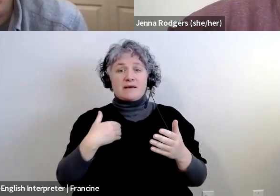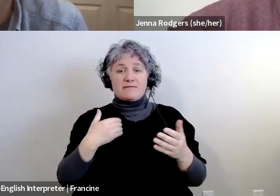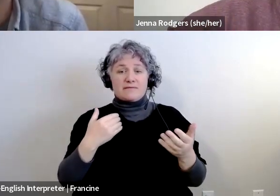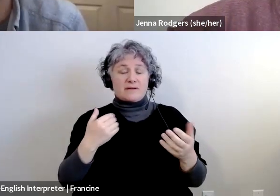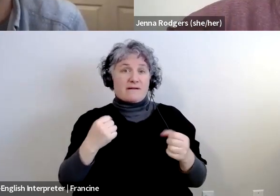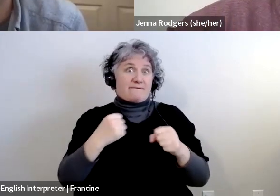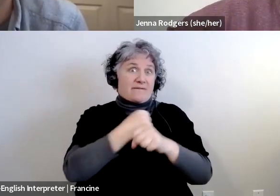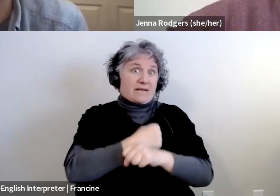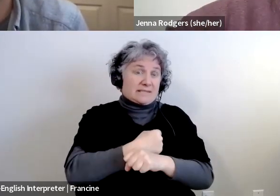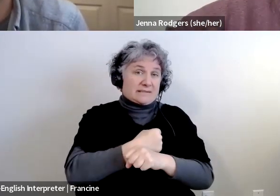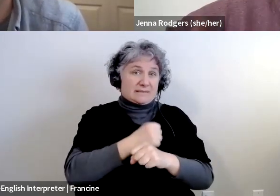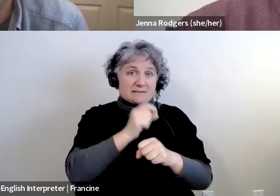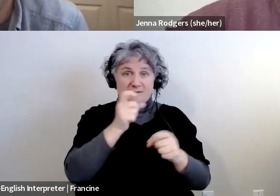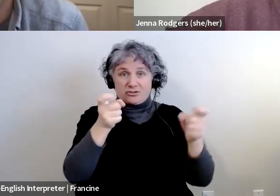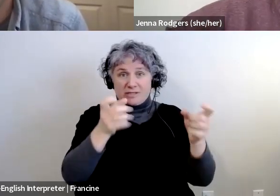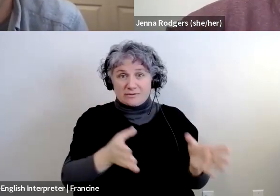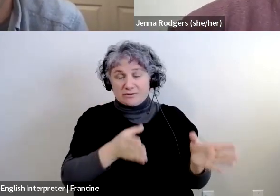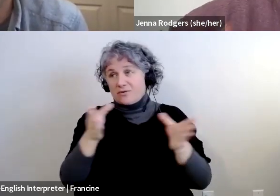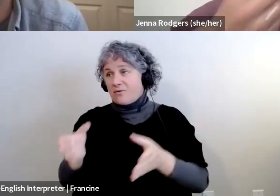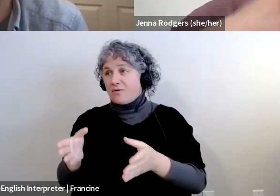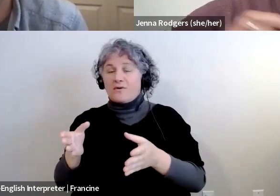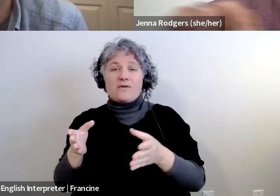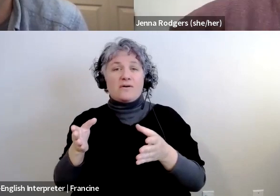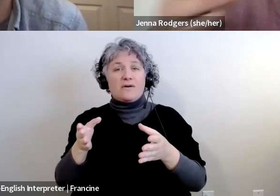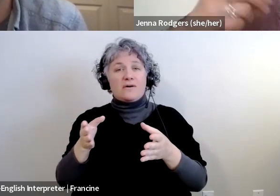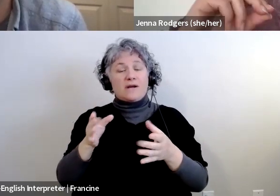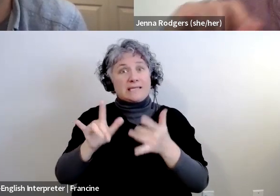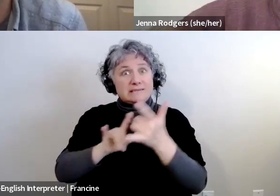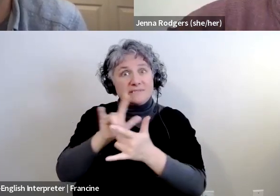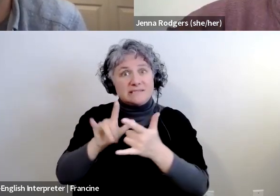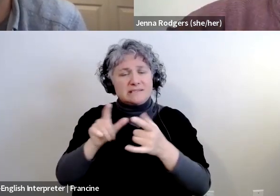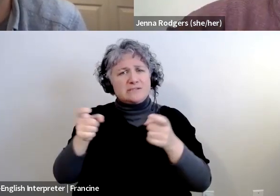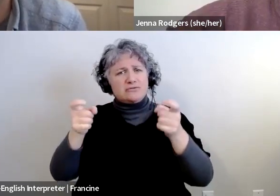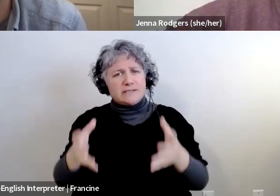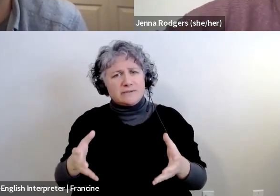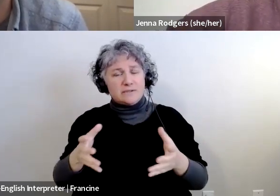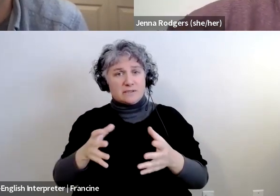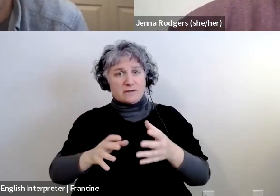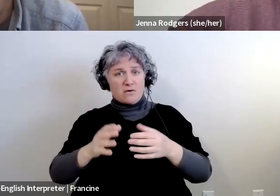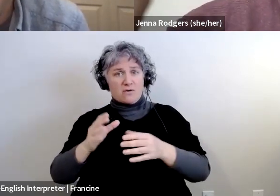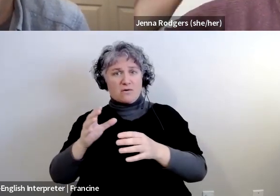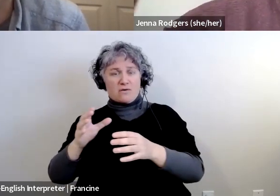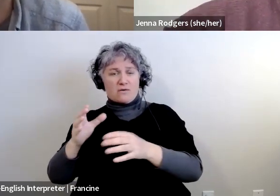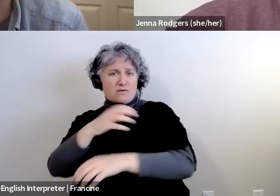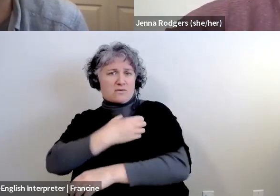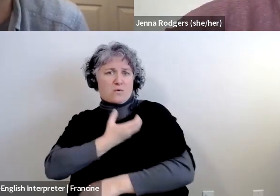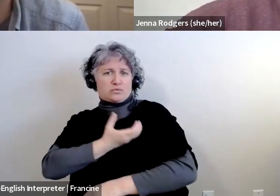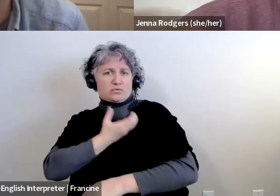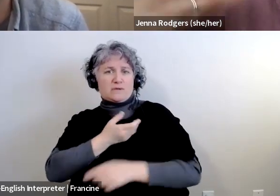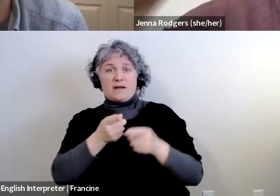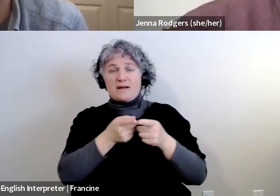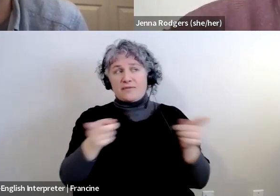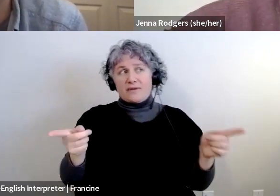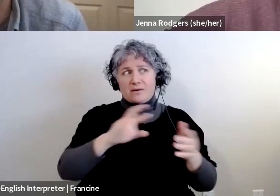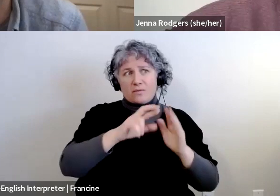intimacy director, choreographer, a vocal coach. That support or the need to delegate these people's roles goes beyond the psychosocial.